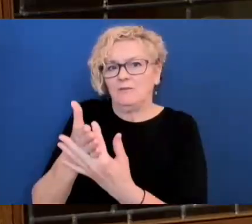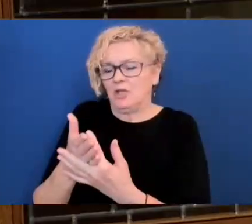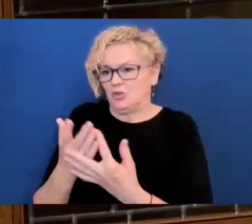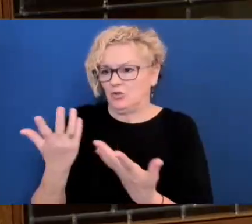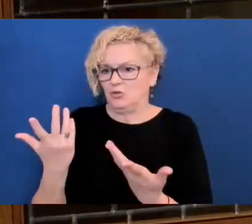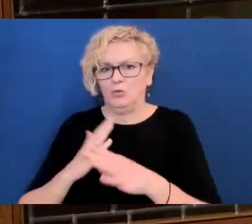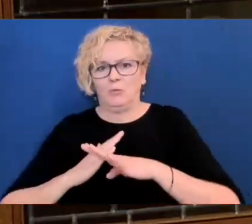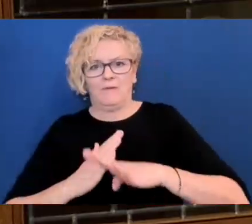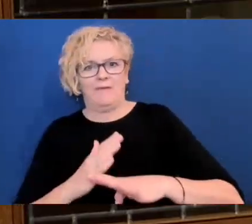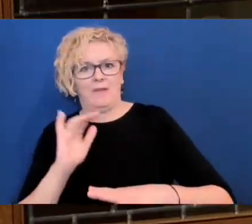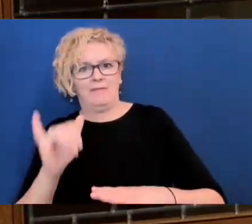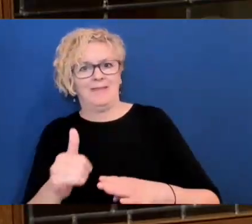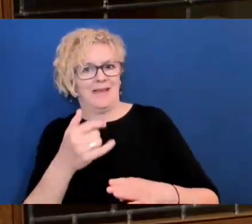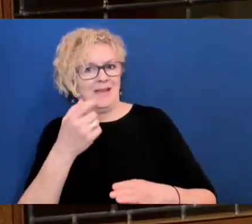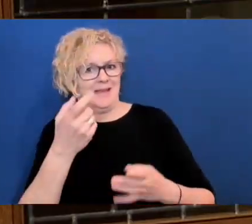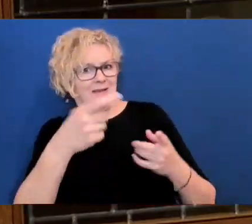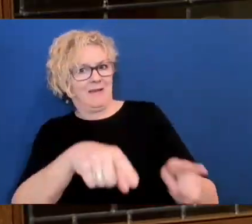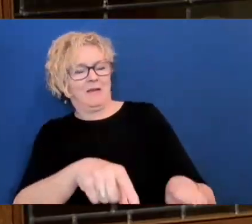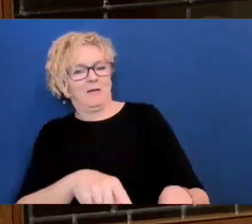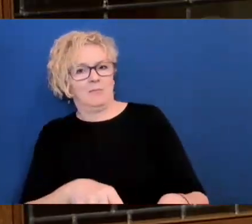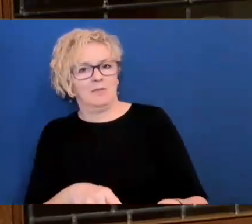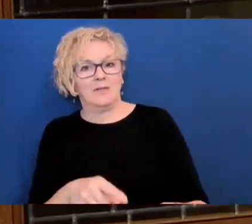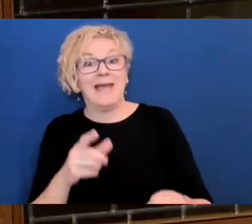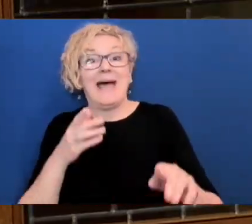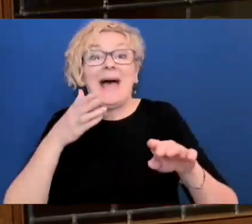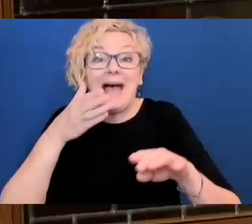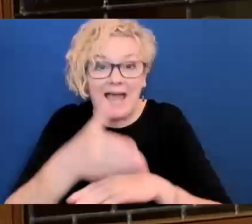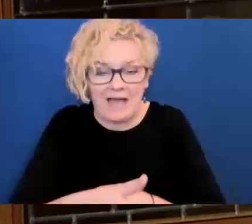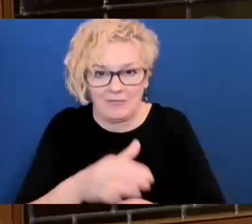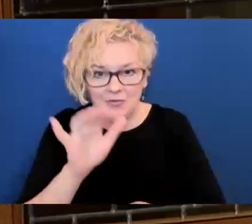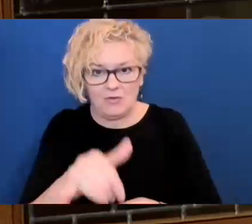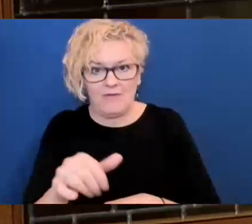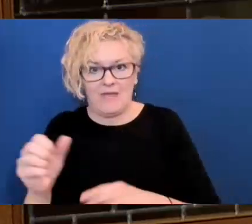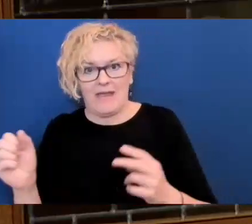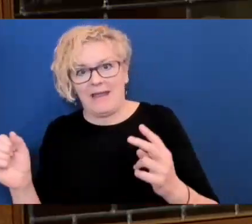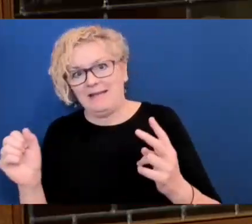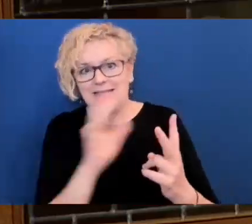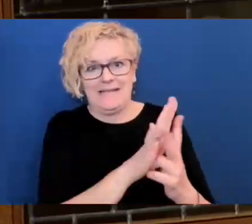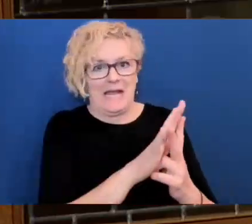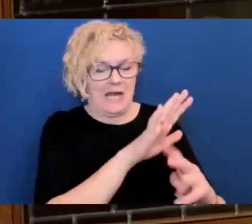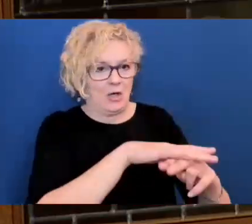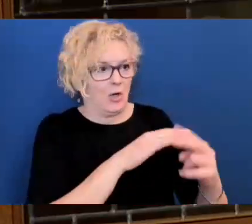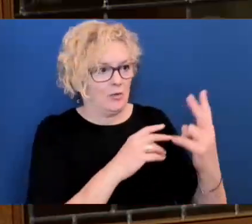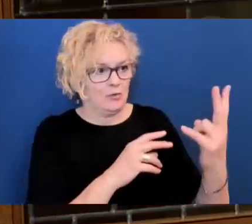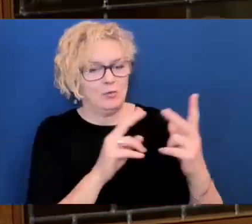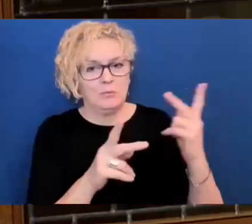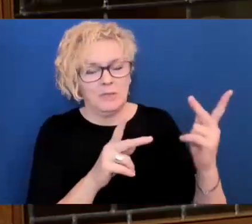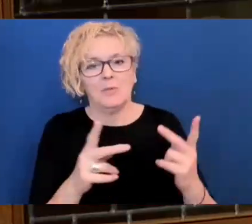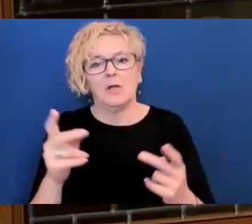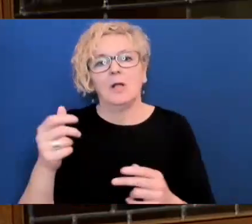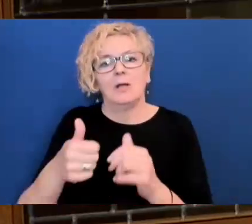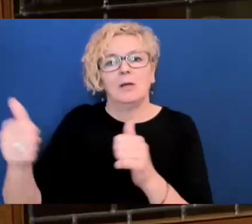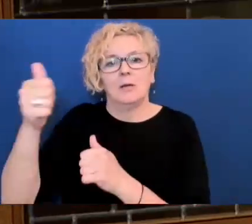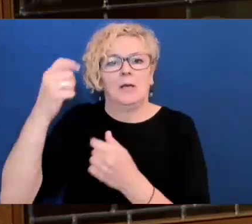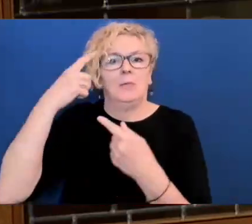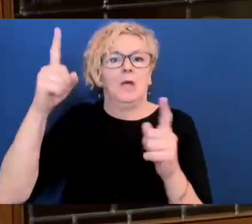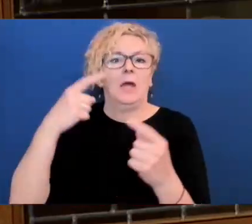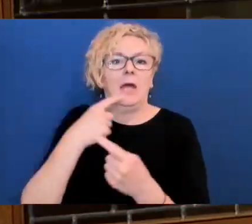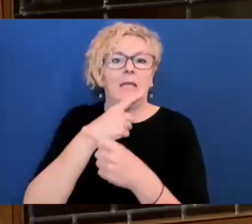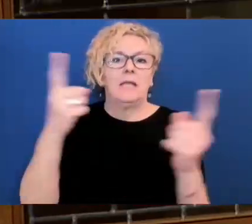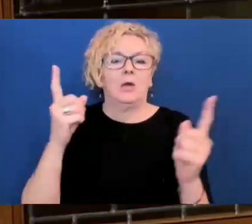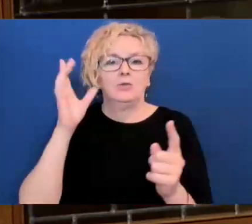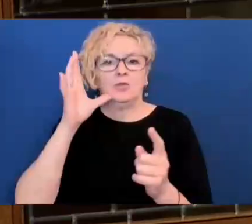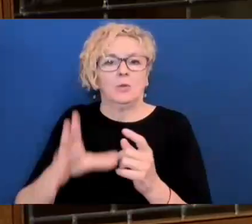Only after this horrifying attack did the Premier announce 9 beds to be installed for the pre-trial centre. Now,